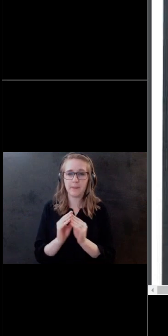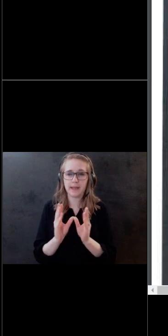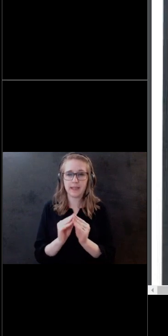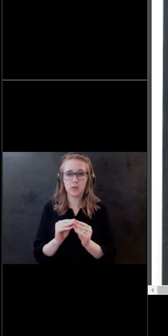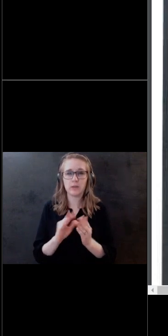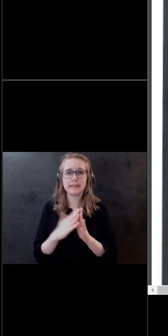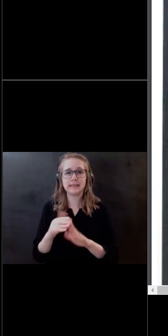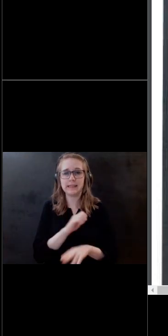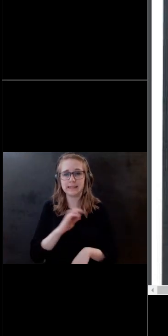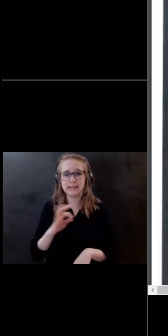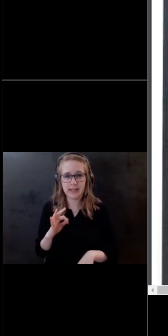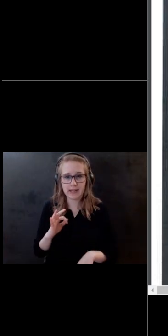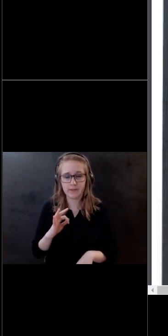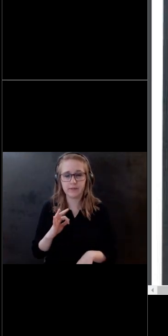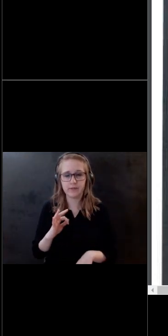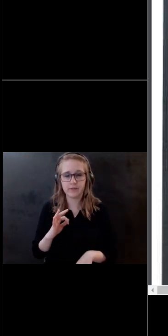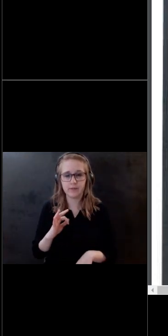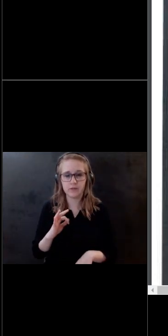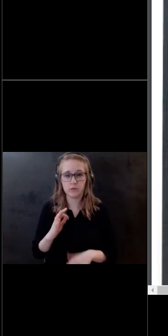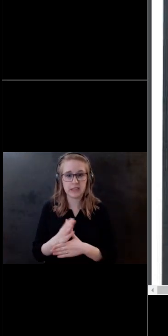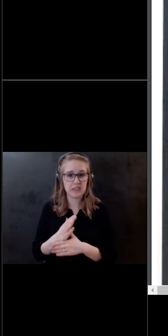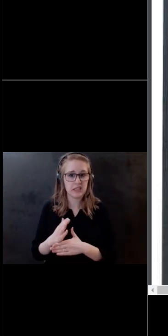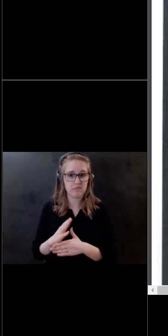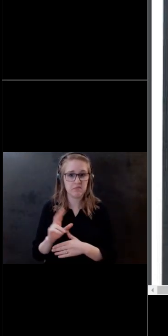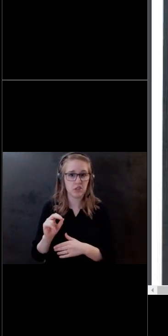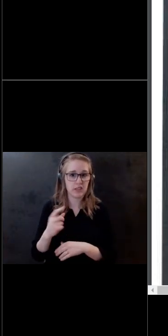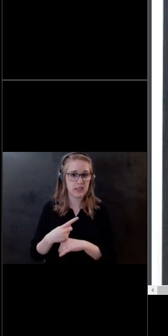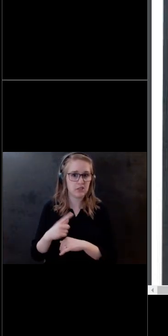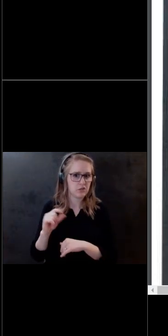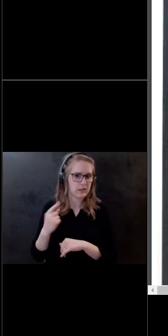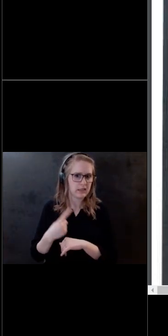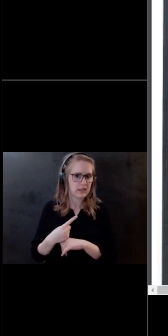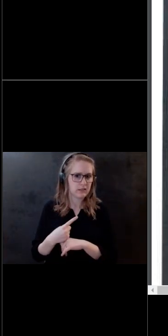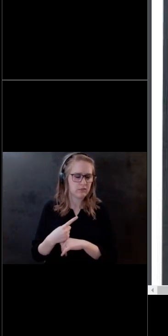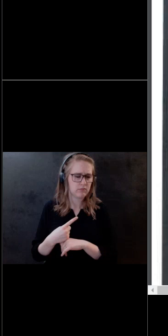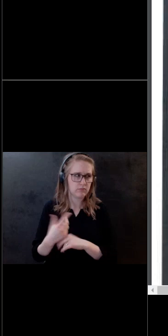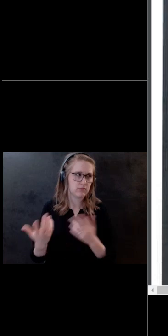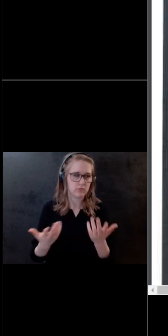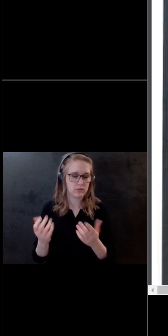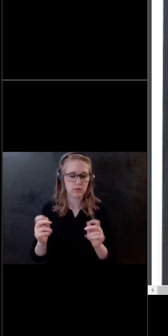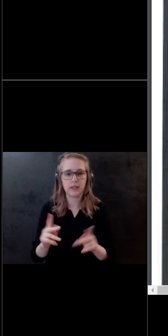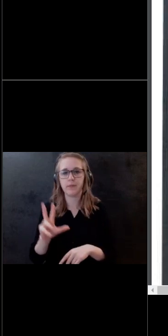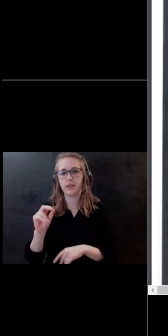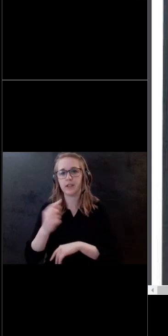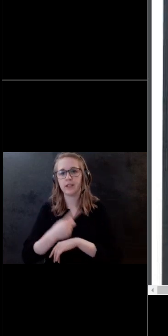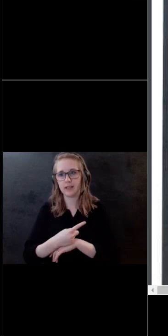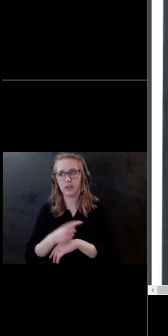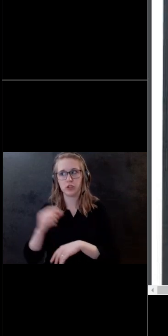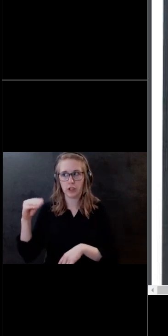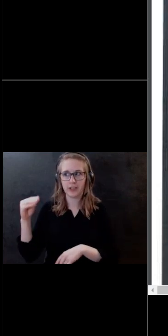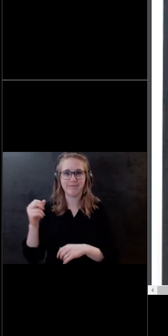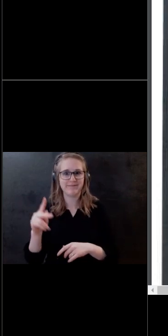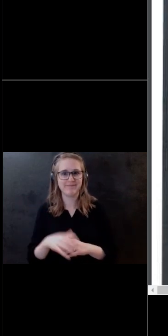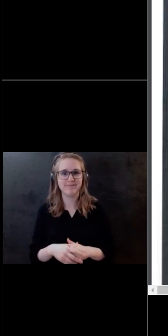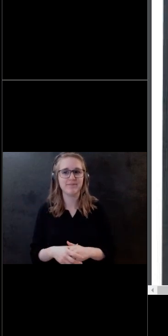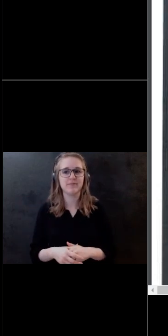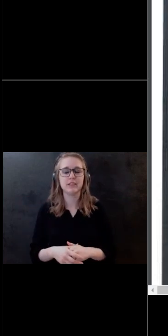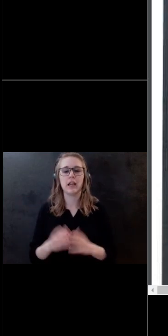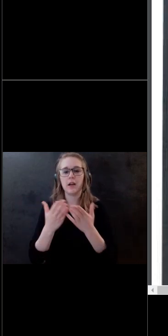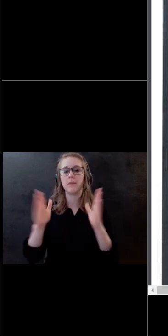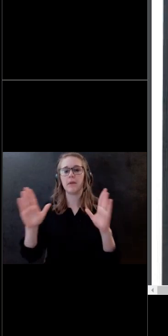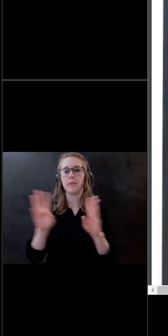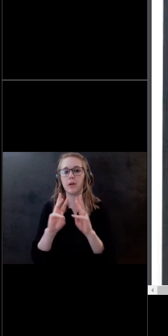staff within 30 days, 20 days. I mean, 30, you know, okay, 30 days, you're nodding. A public